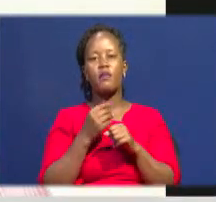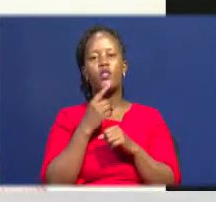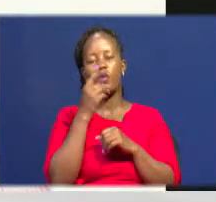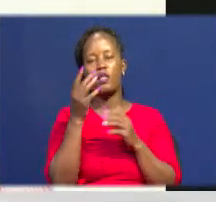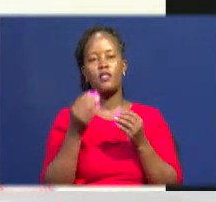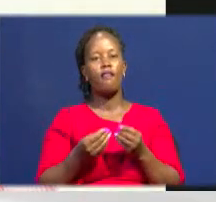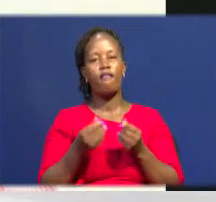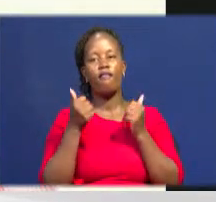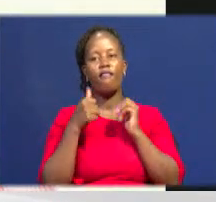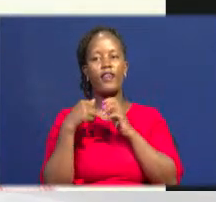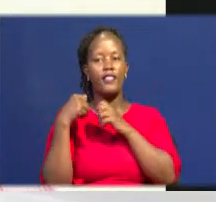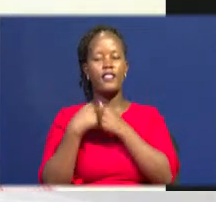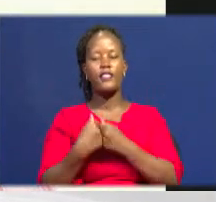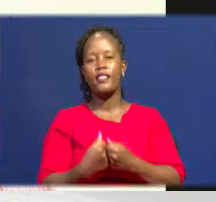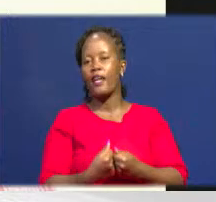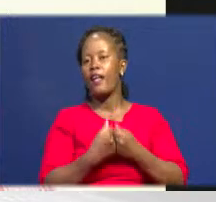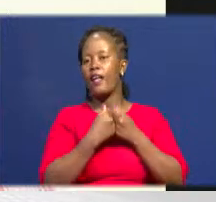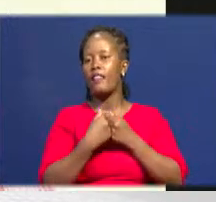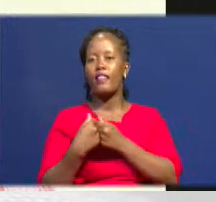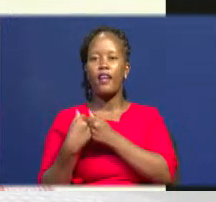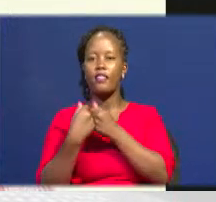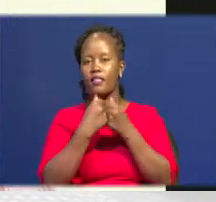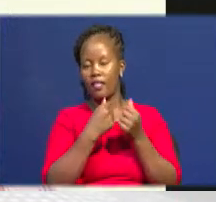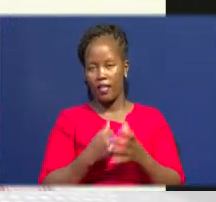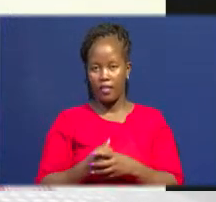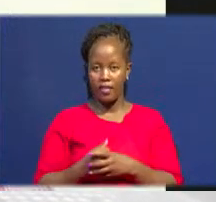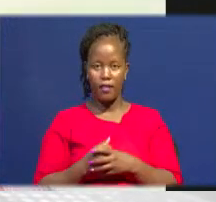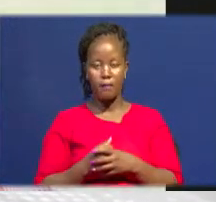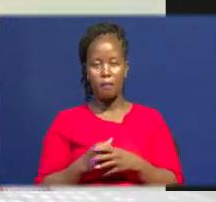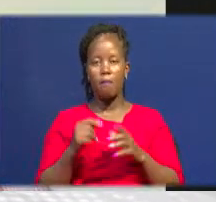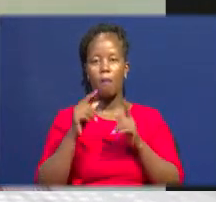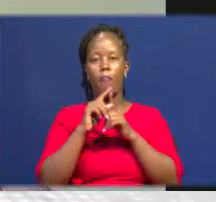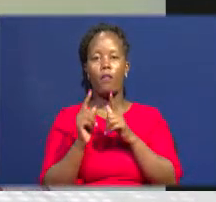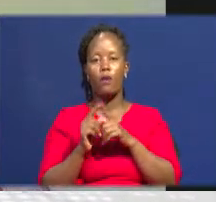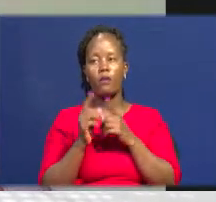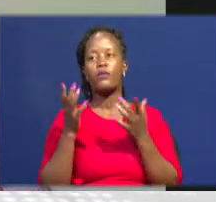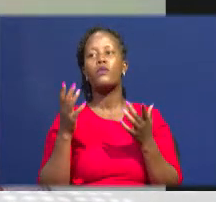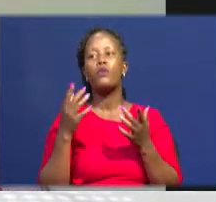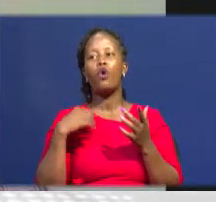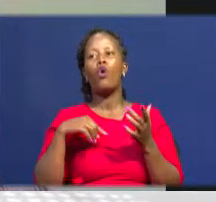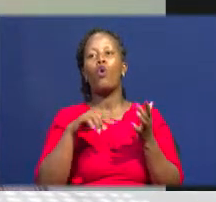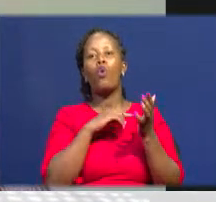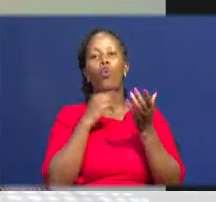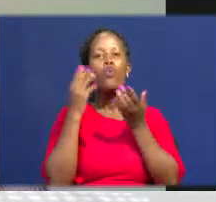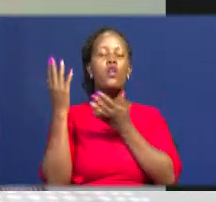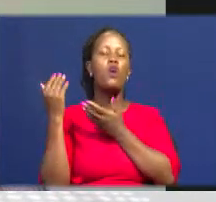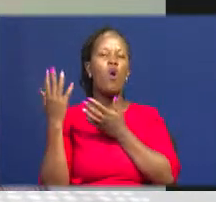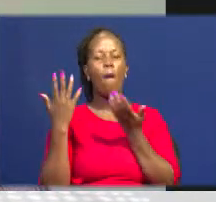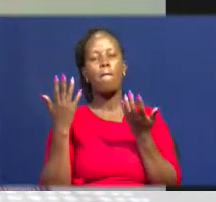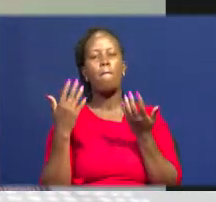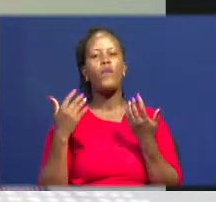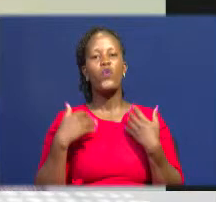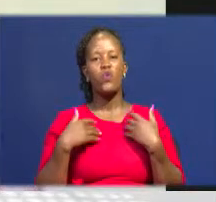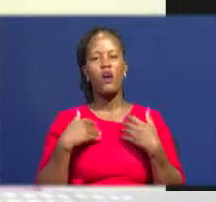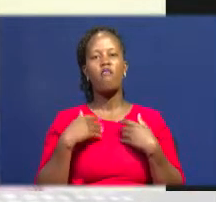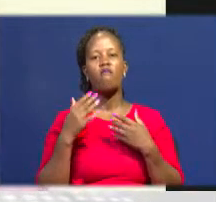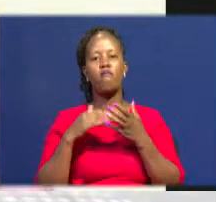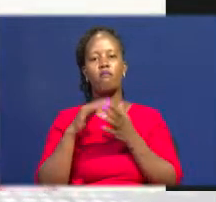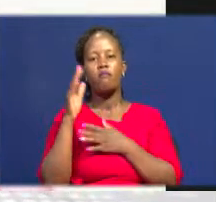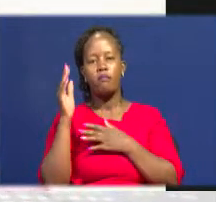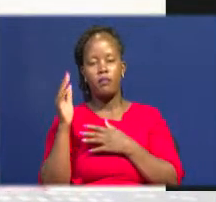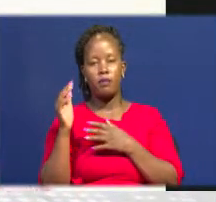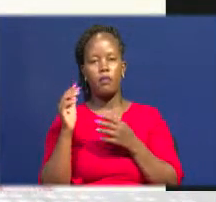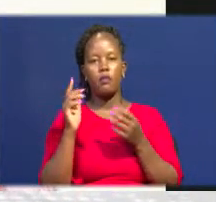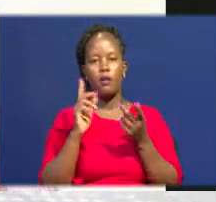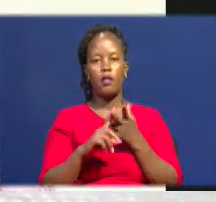challenge. Otherwise, we hope that we shall give everybody fair and equal